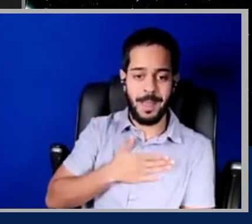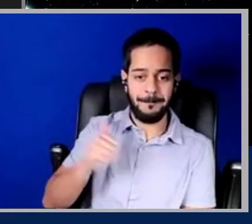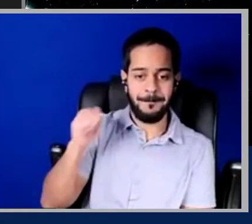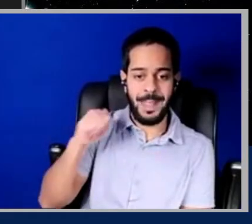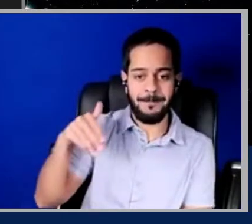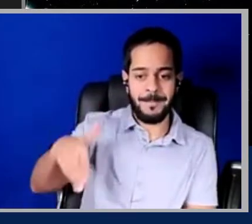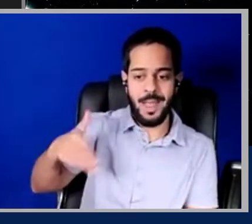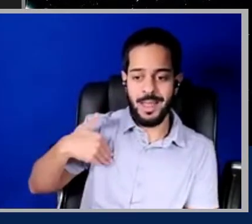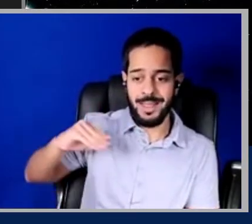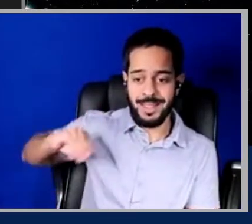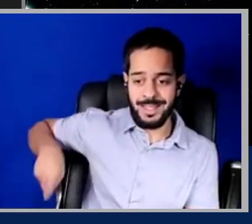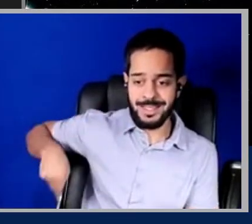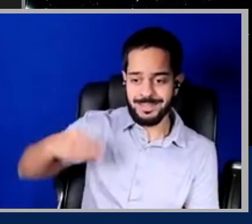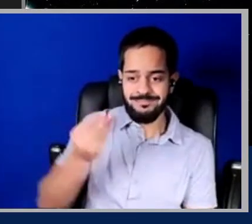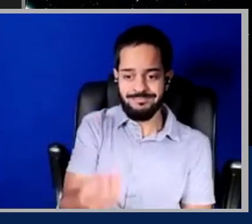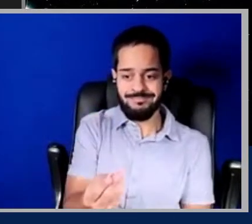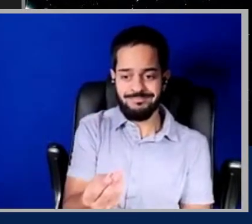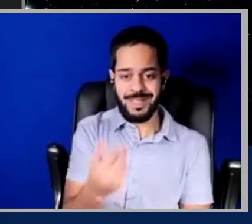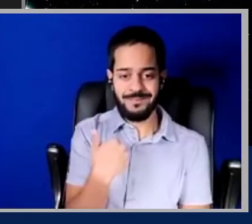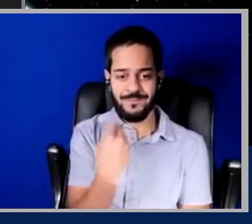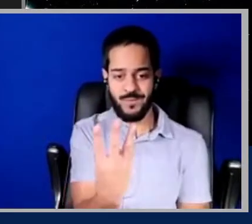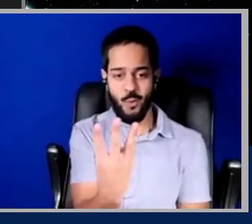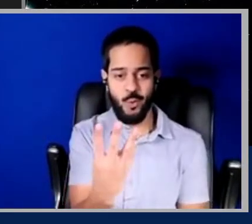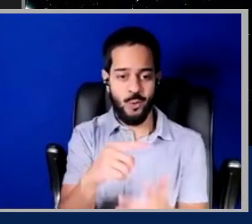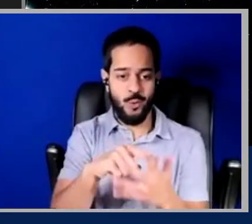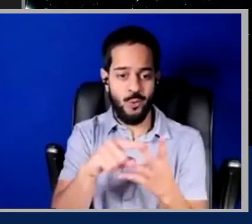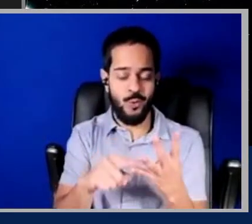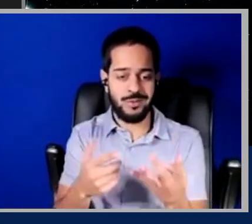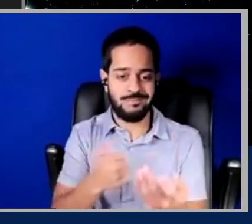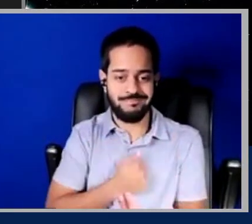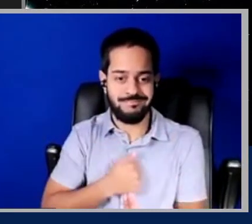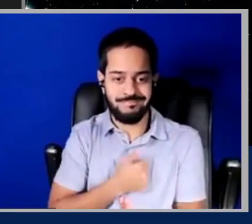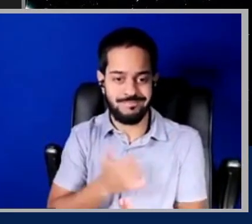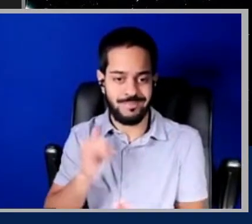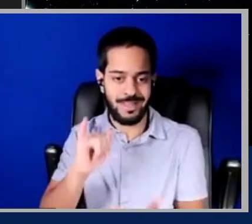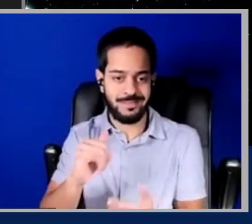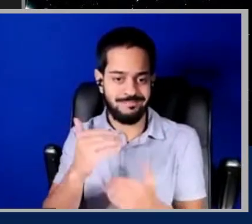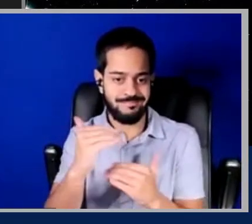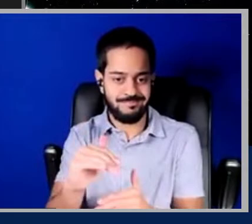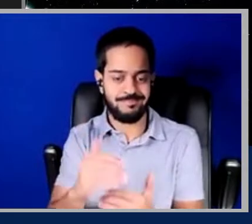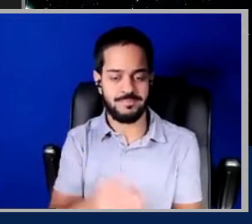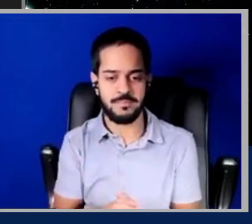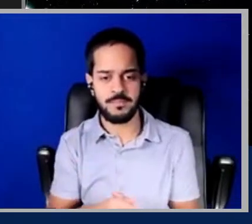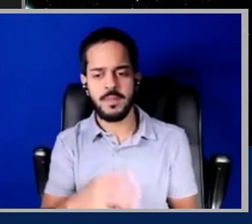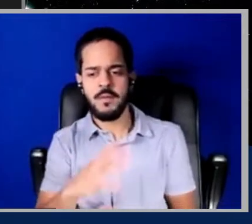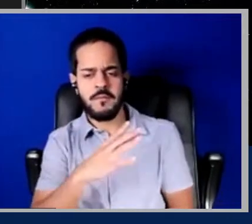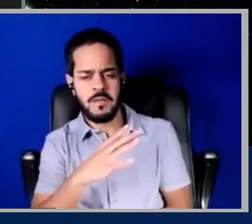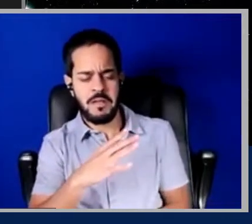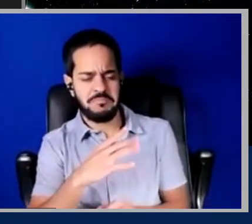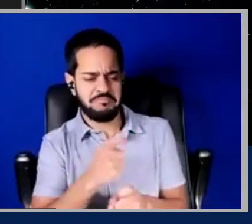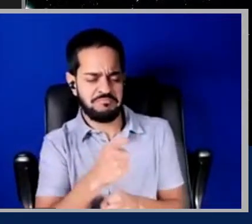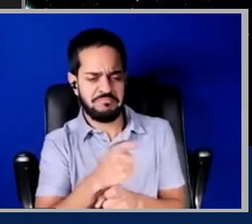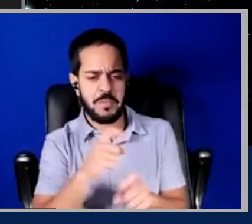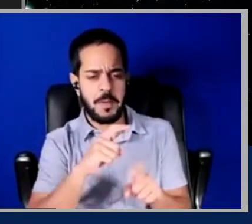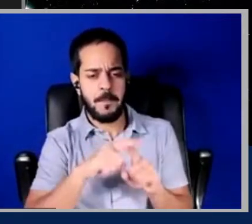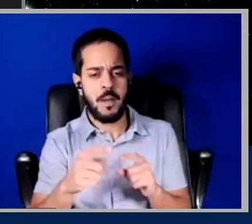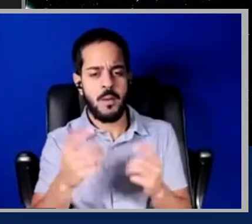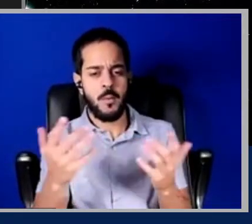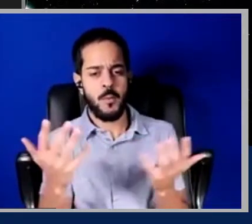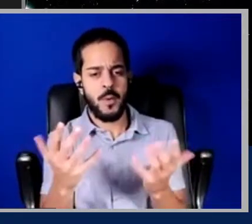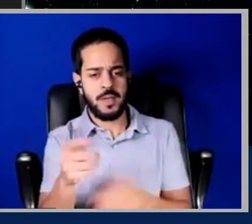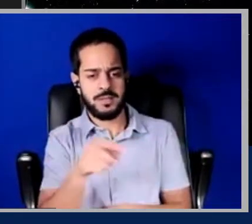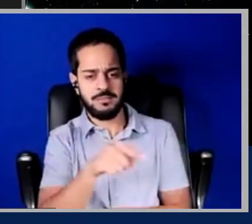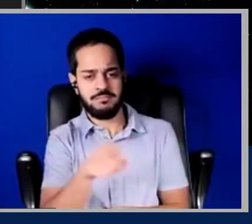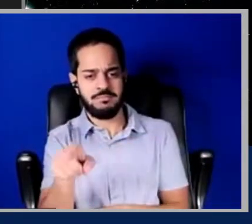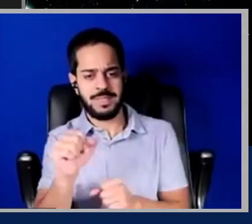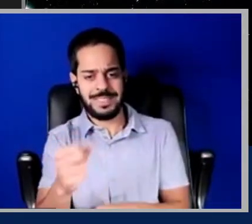it. But second of all, so what is this showing, and what are you seeing? Like, what does Chandra see that you wouldn't see if you were looking with this